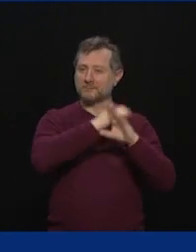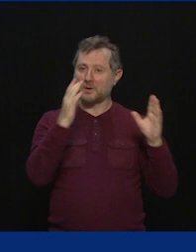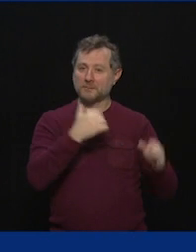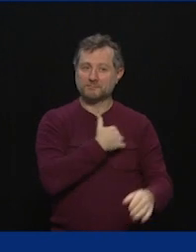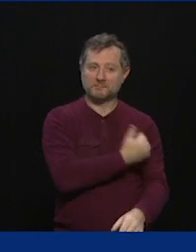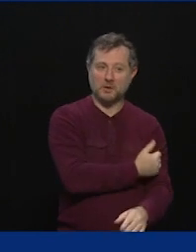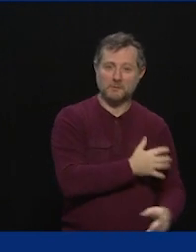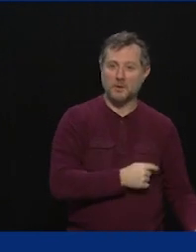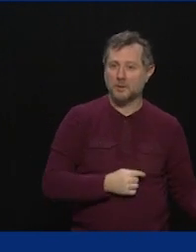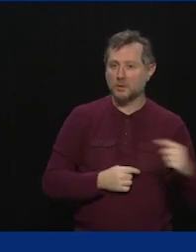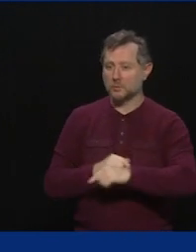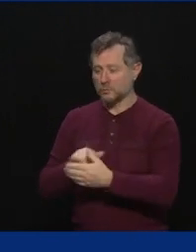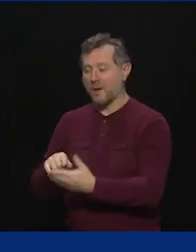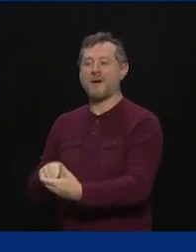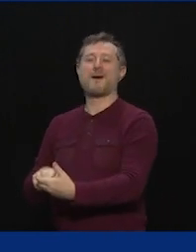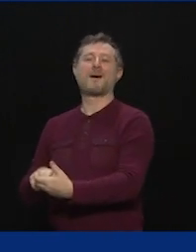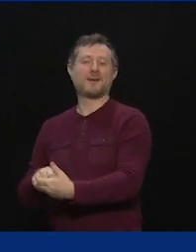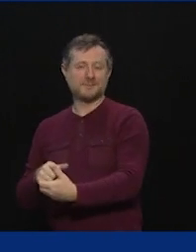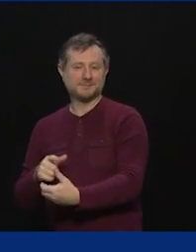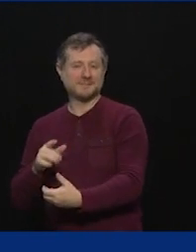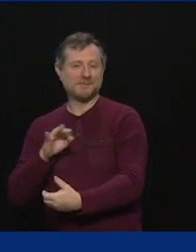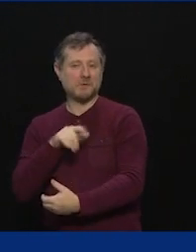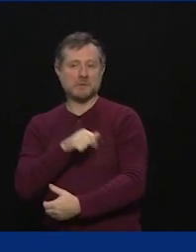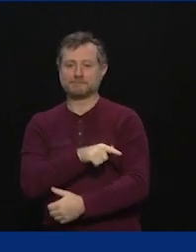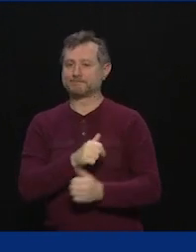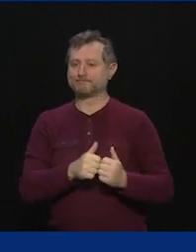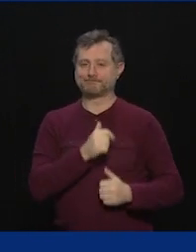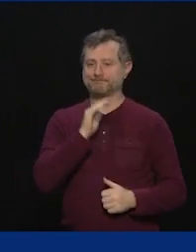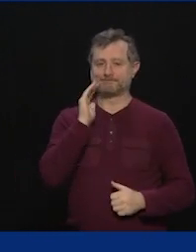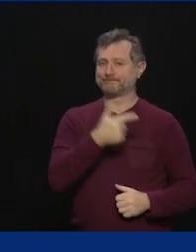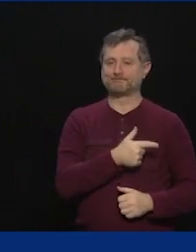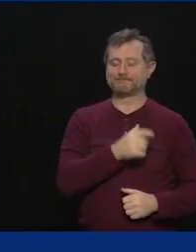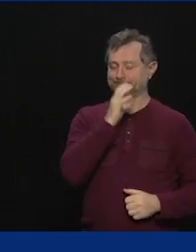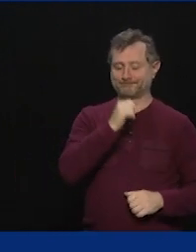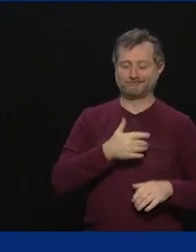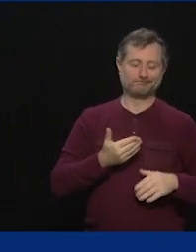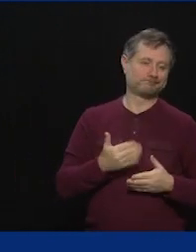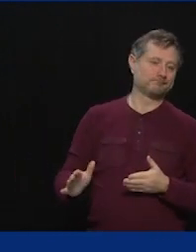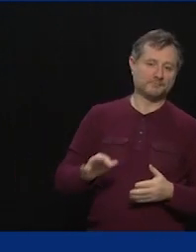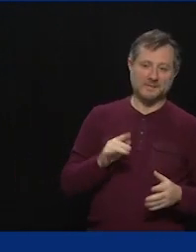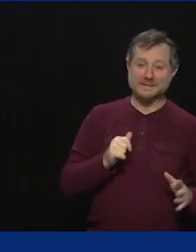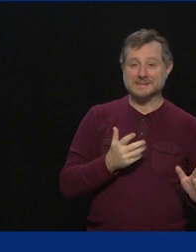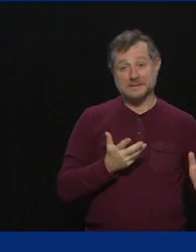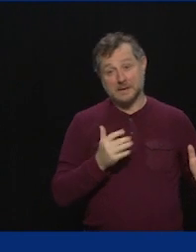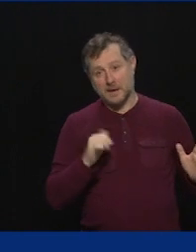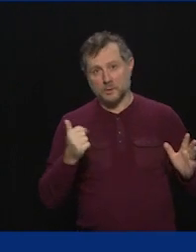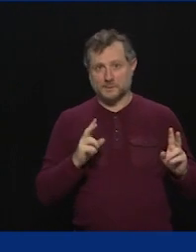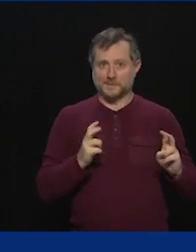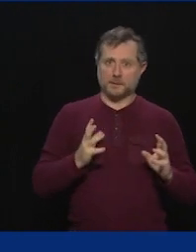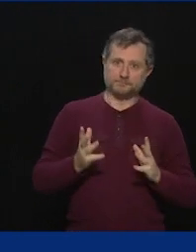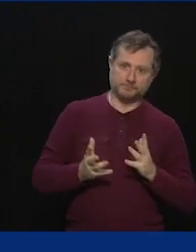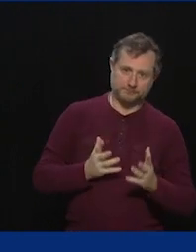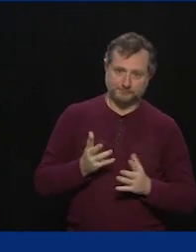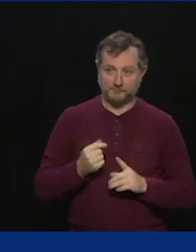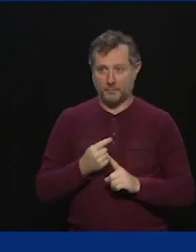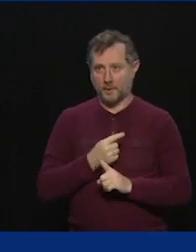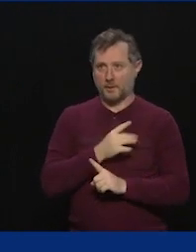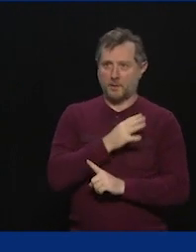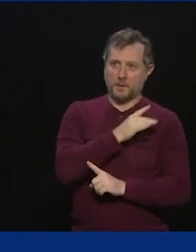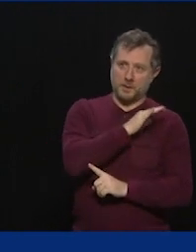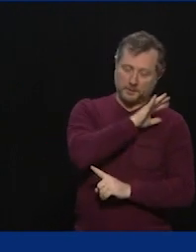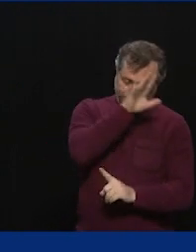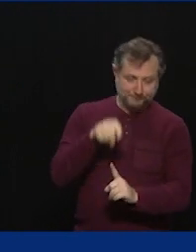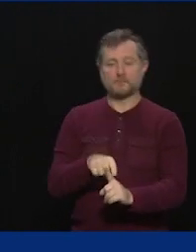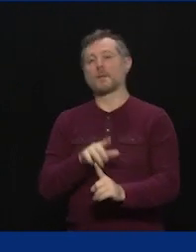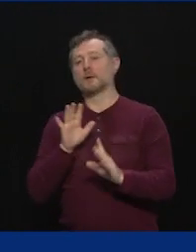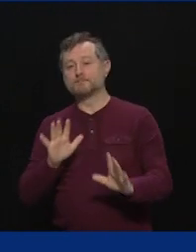isn't really big into vaccinations, and that's another whole topic, so that's not working out for us. But we're doing the best we can,